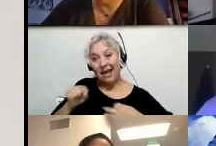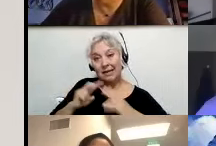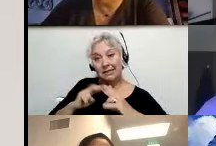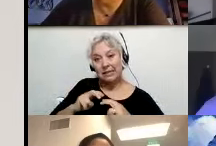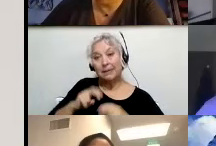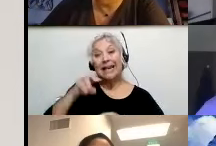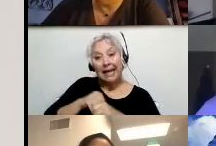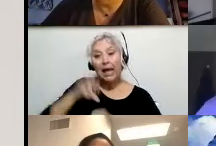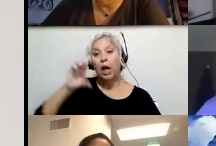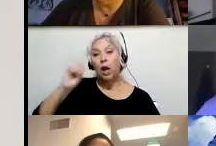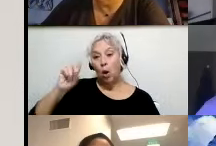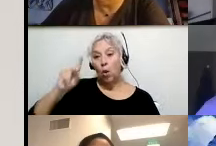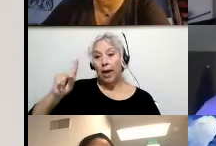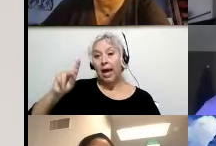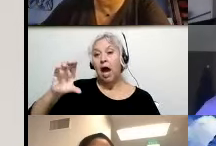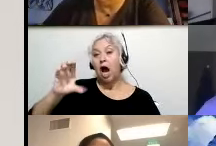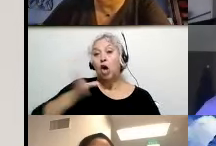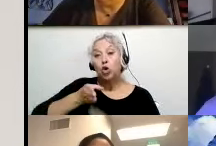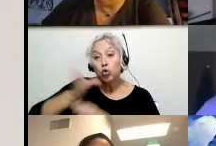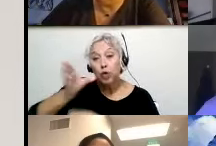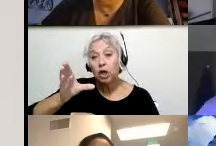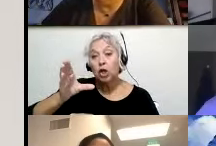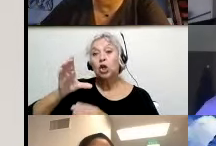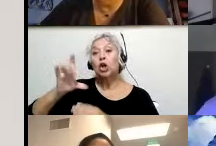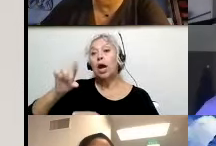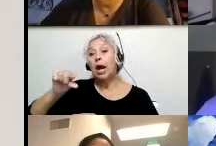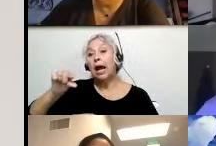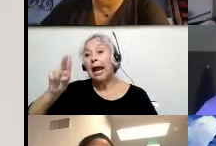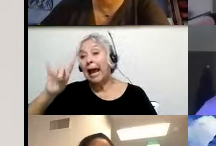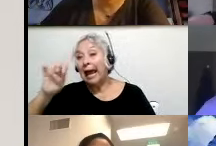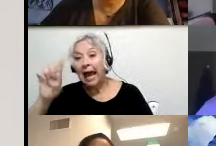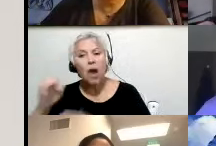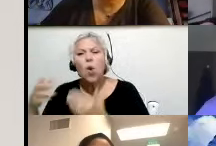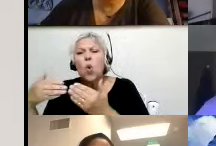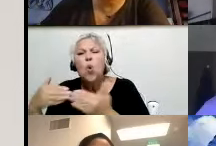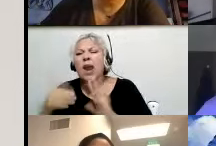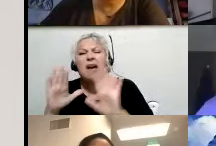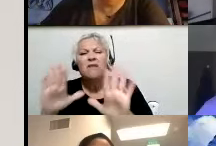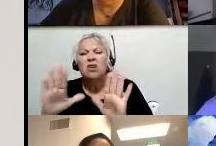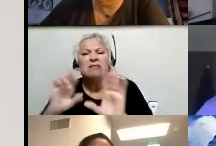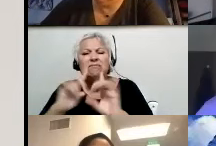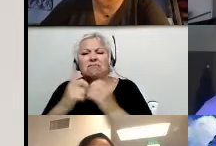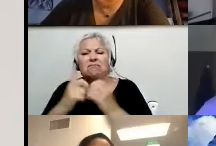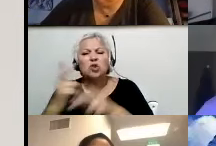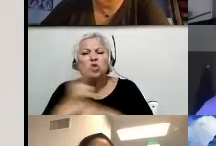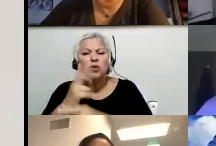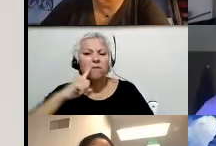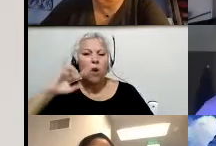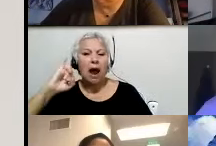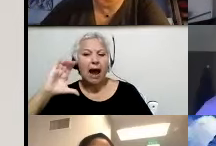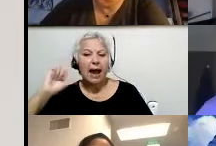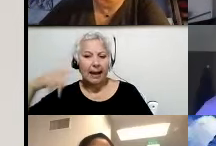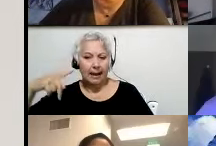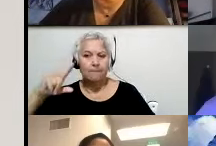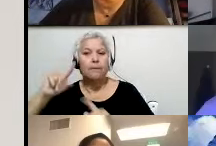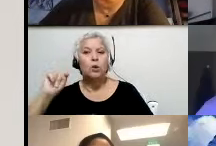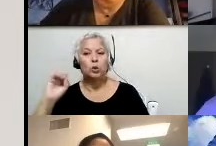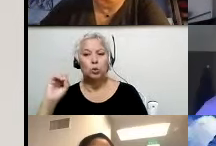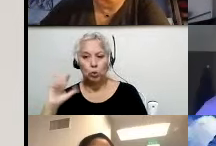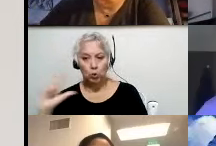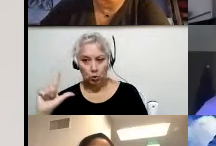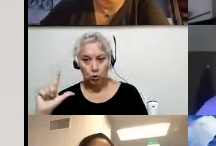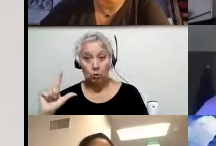OK Career Guide or OK College Start, whatever your district is using for ICAP tool.